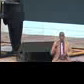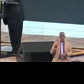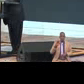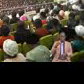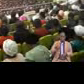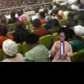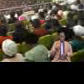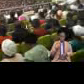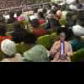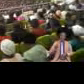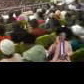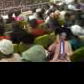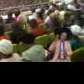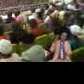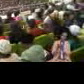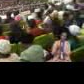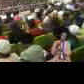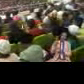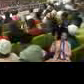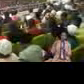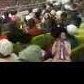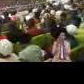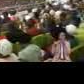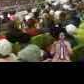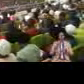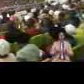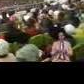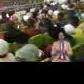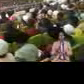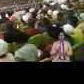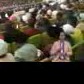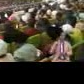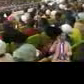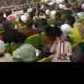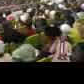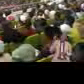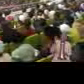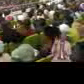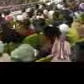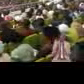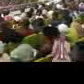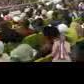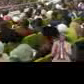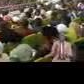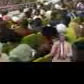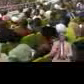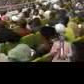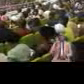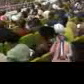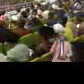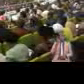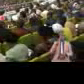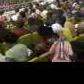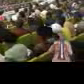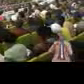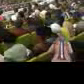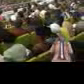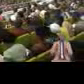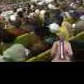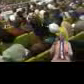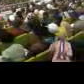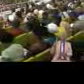I will get to heaven. I will see Jesus. I will see the Almighty